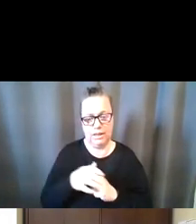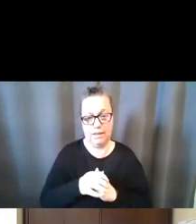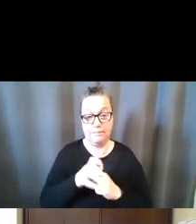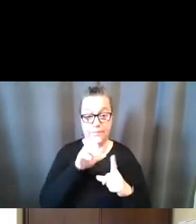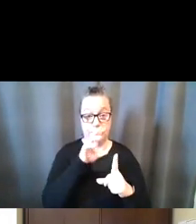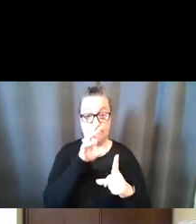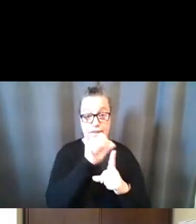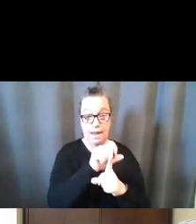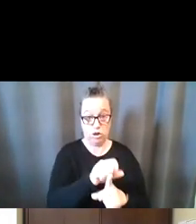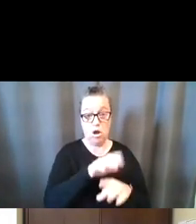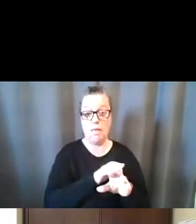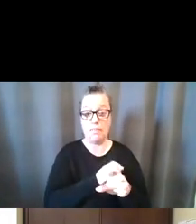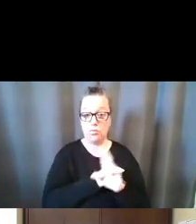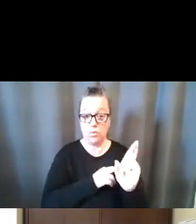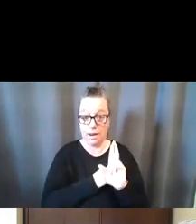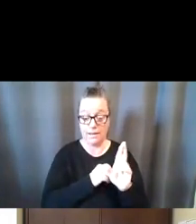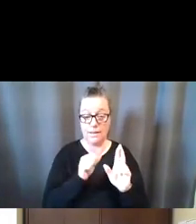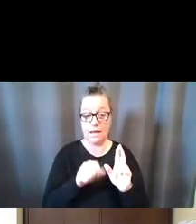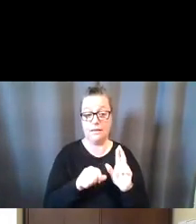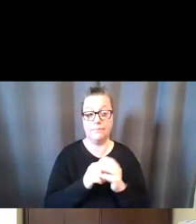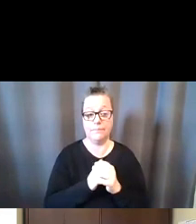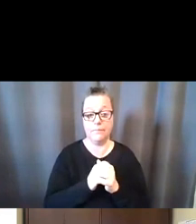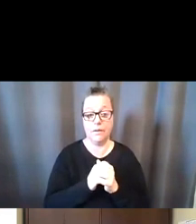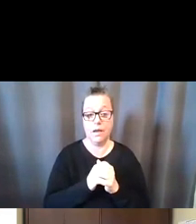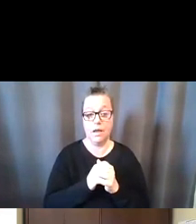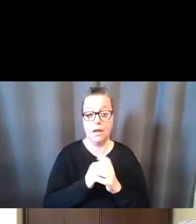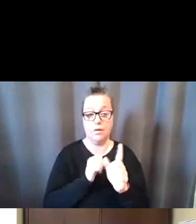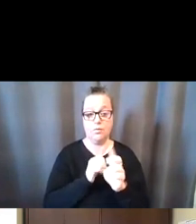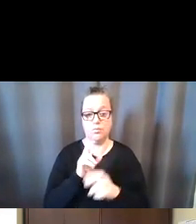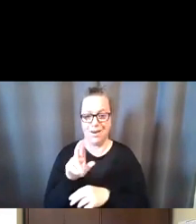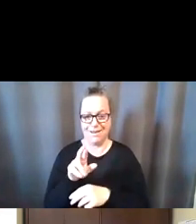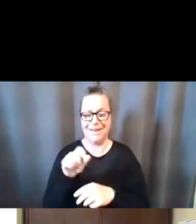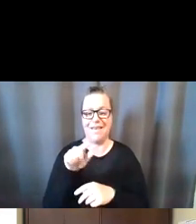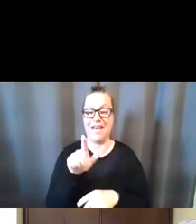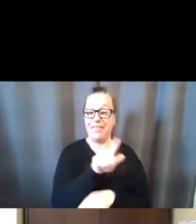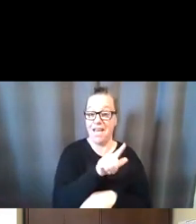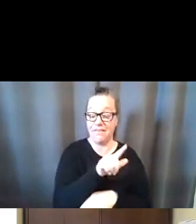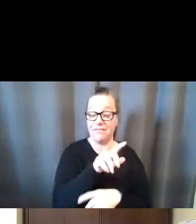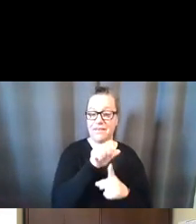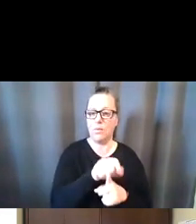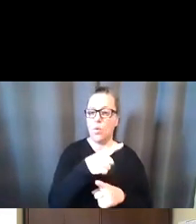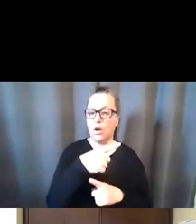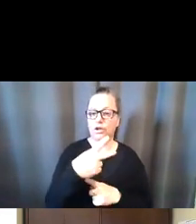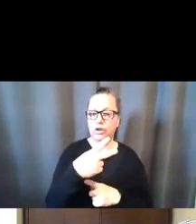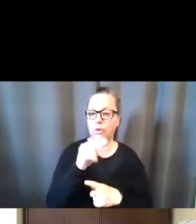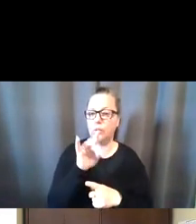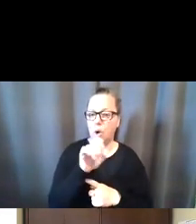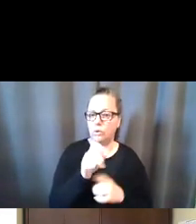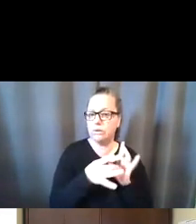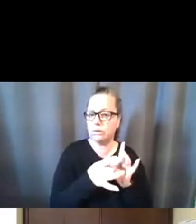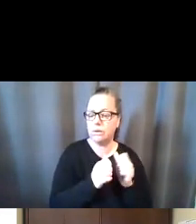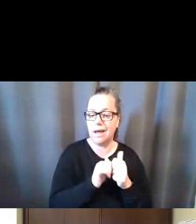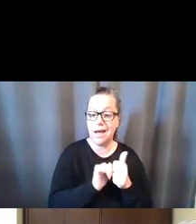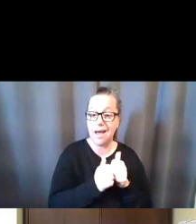on the right-hand side where you're keeping your restraining forces. And on the left-hand side, capture yourself one or two notes about how you